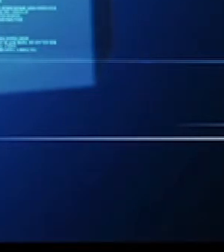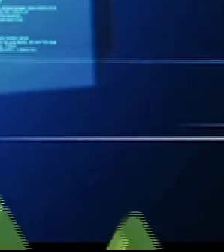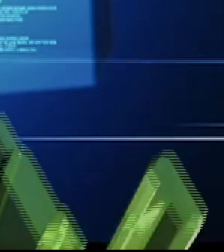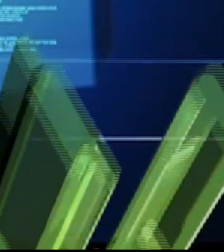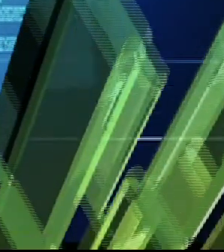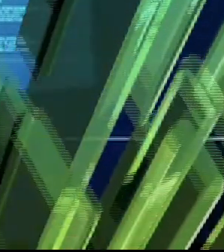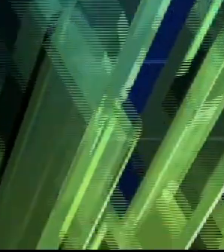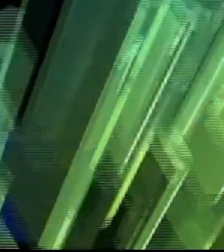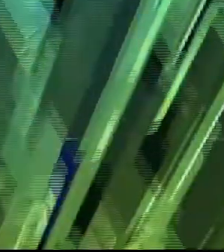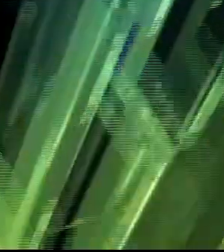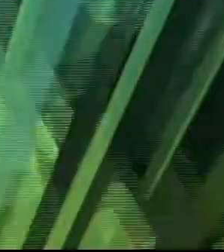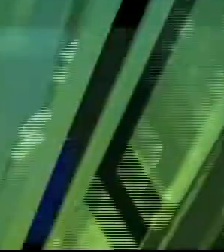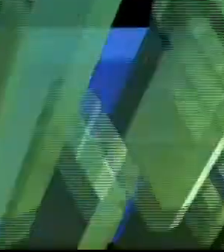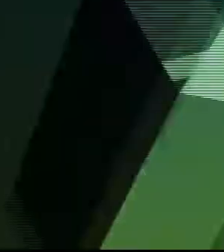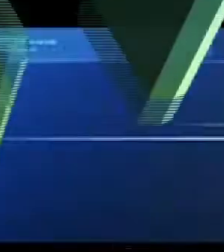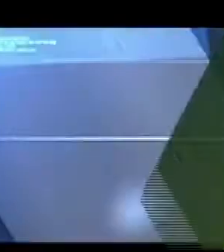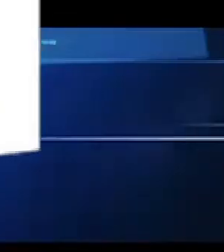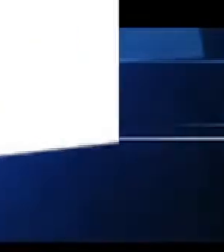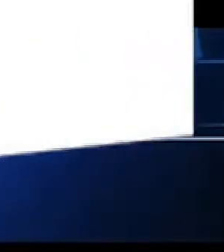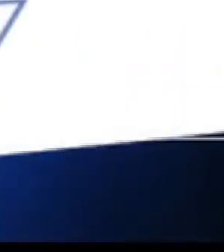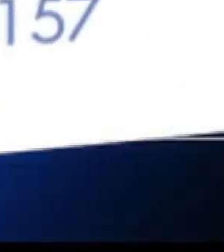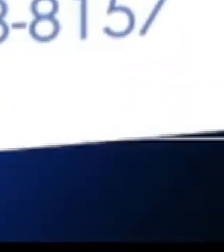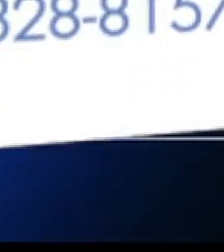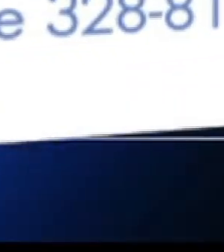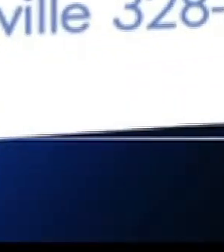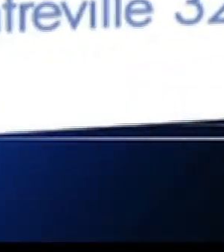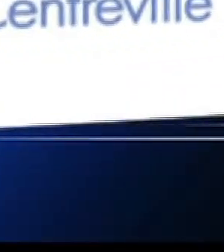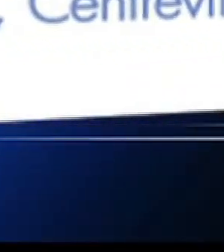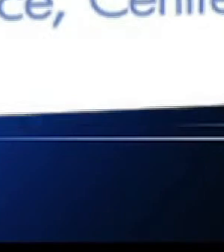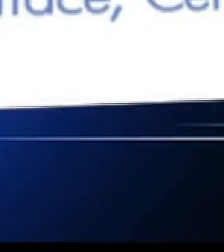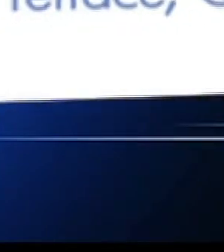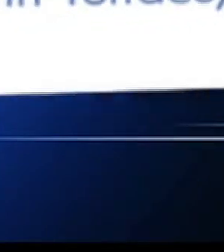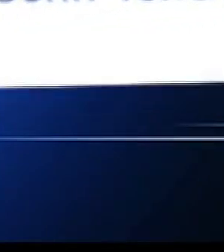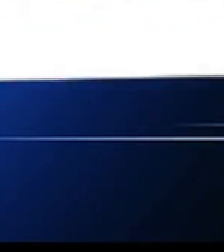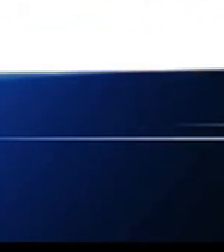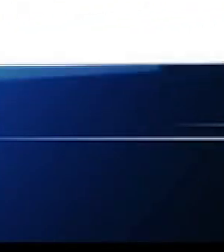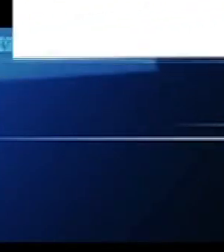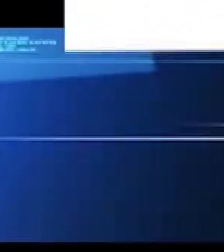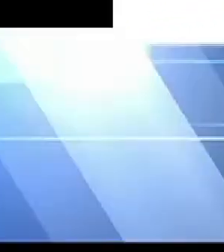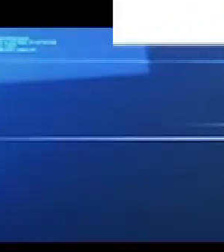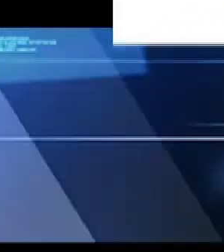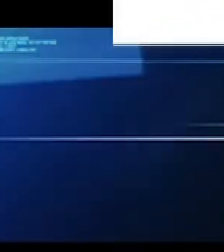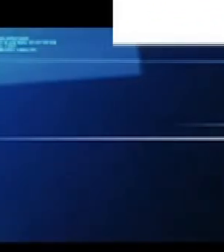This is ZNS Total Sports, brought to you by Fourth Terrace Diagnostic Center.